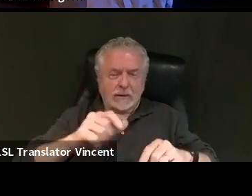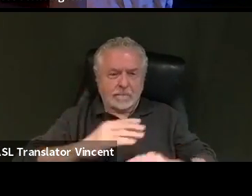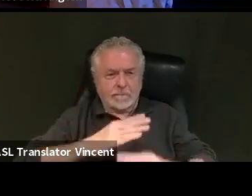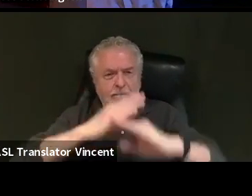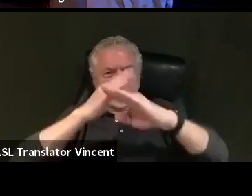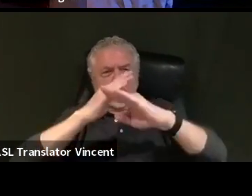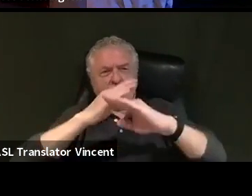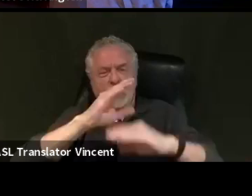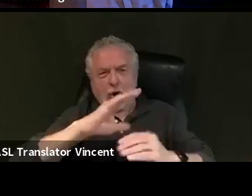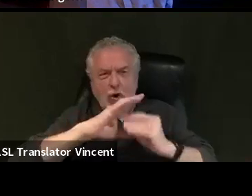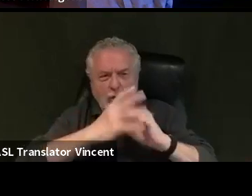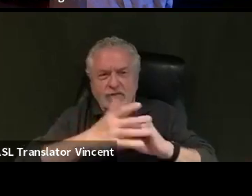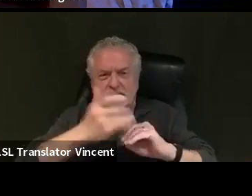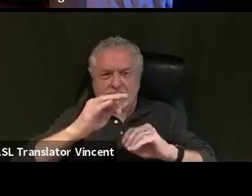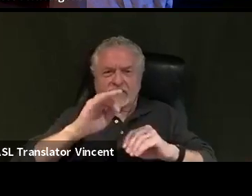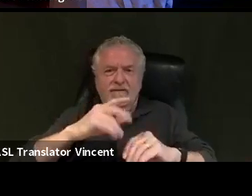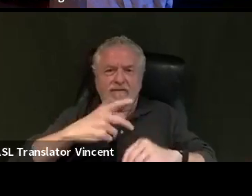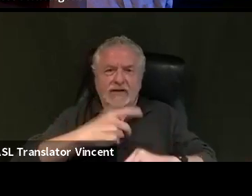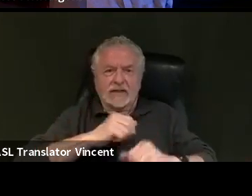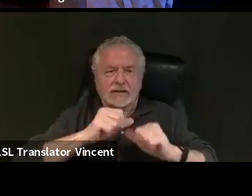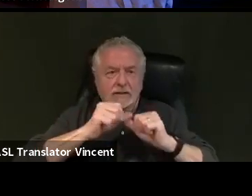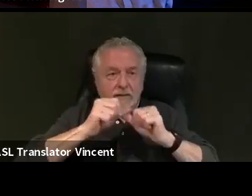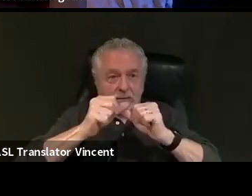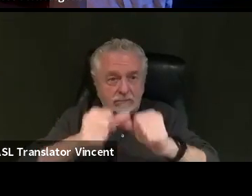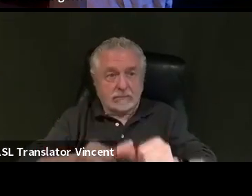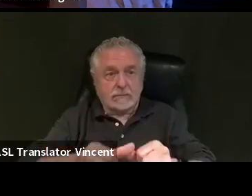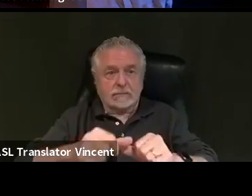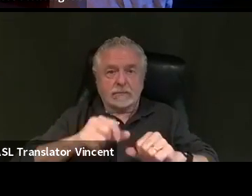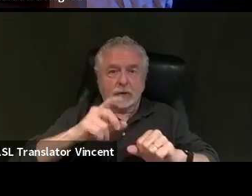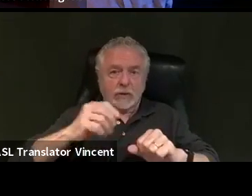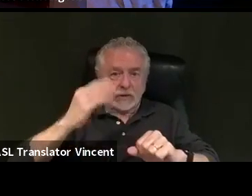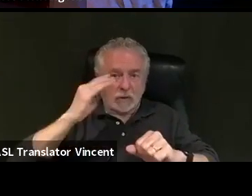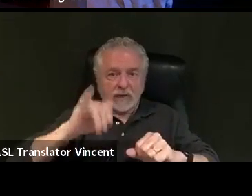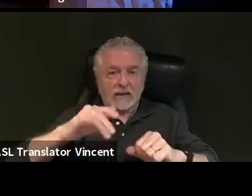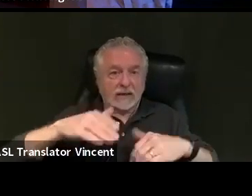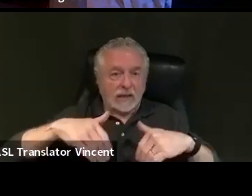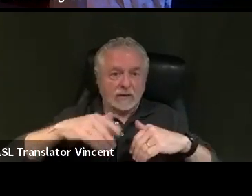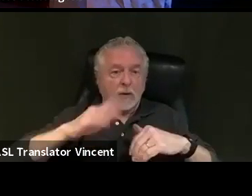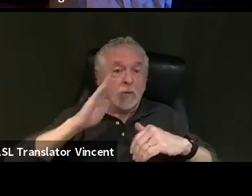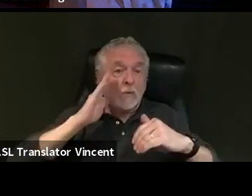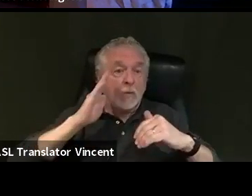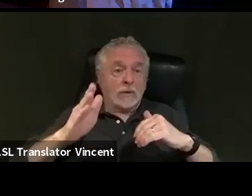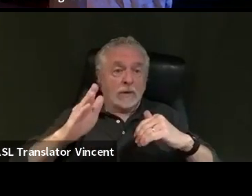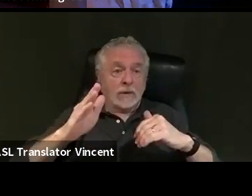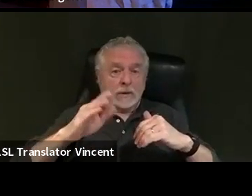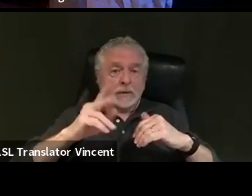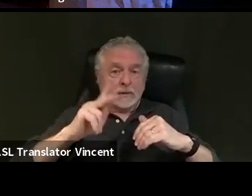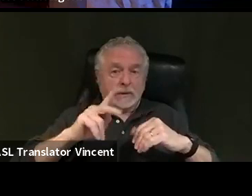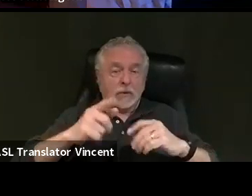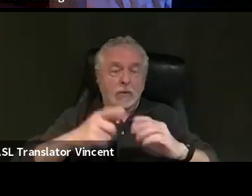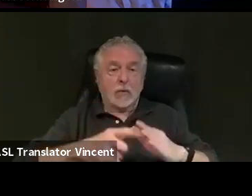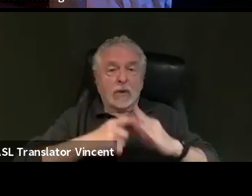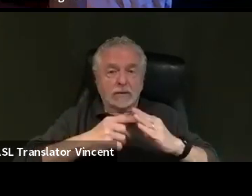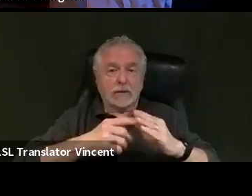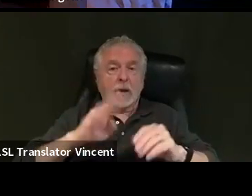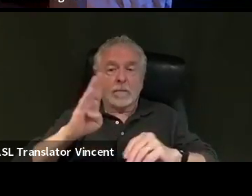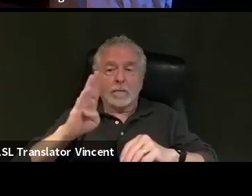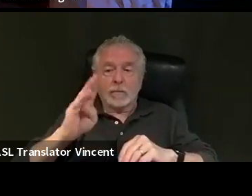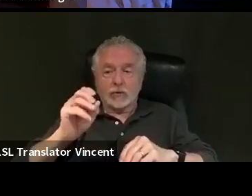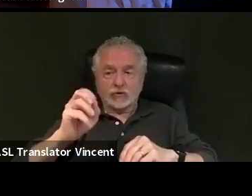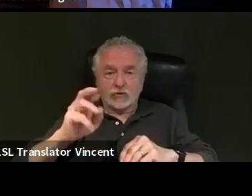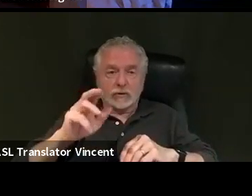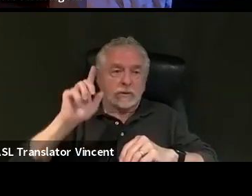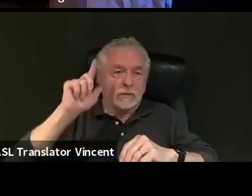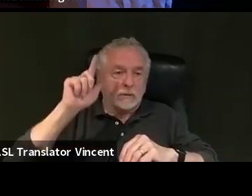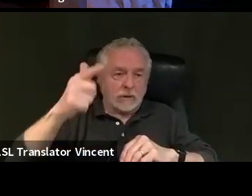protection from the COVID-19 vaccine last? Do we know that yet? And will people be required to get booster shots down